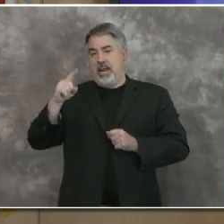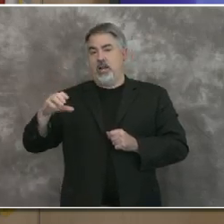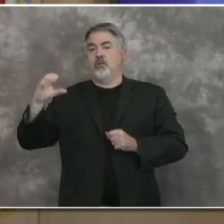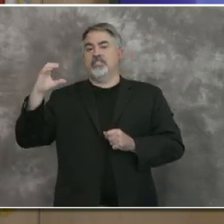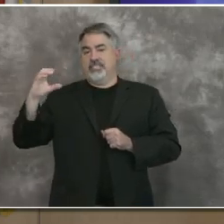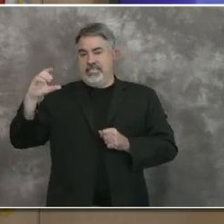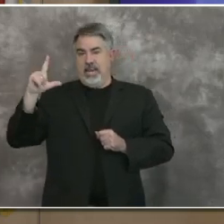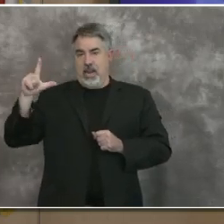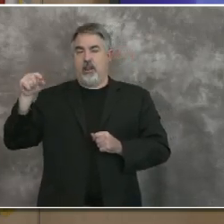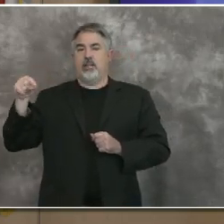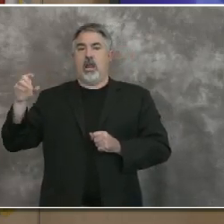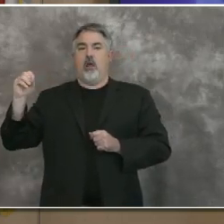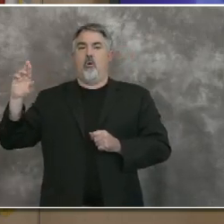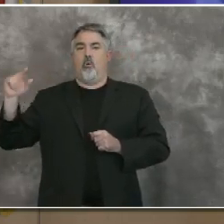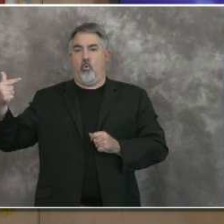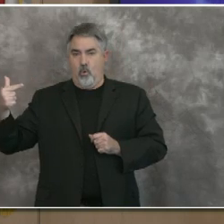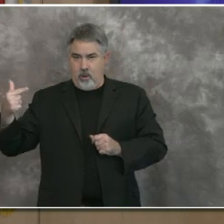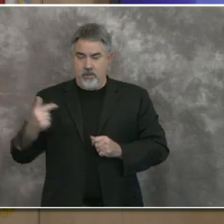www.sdcl.org.